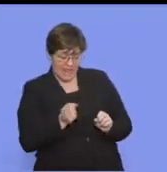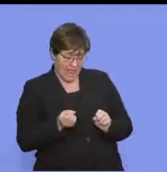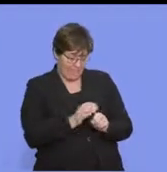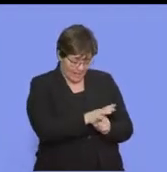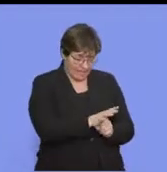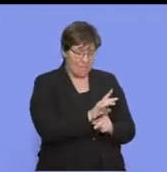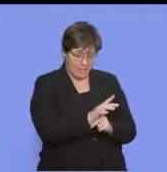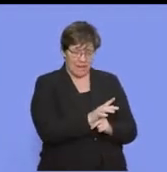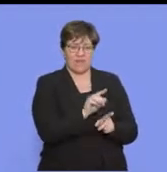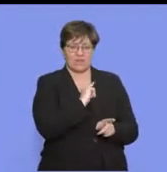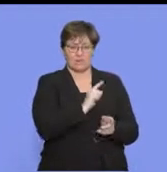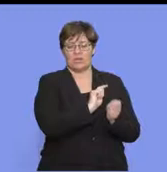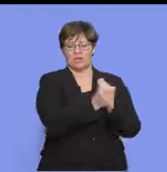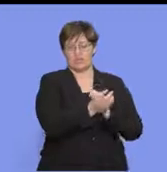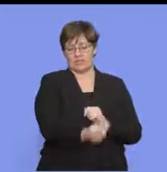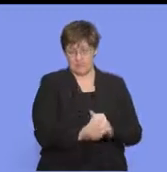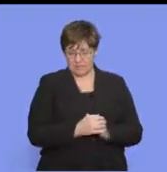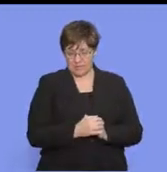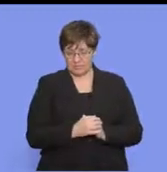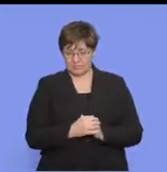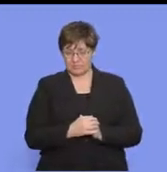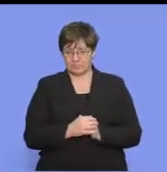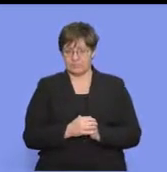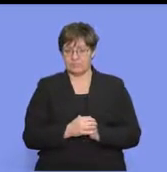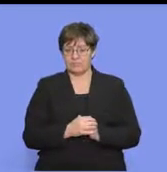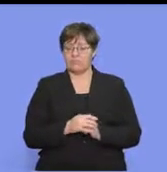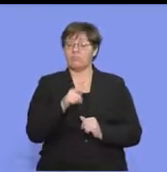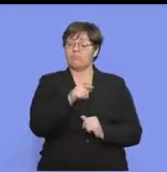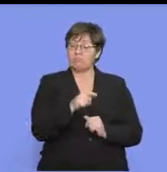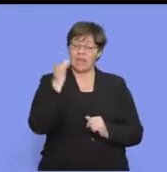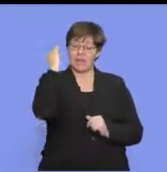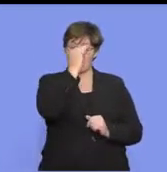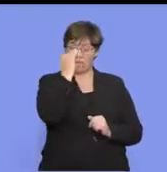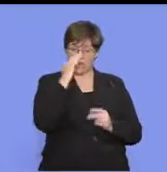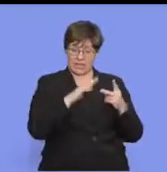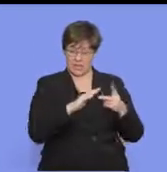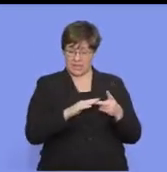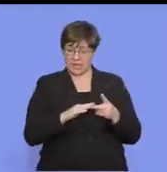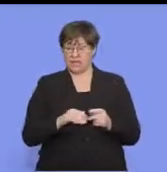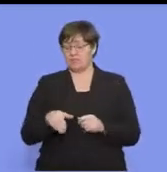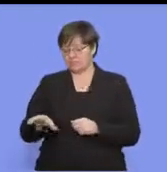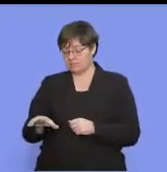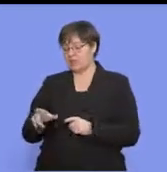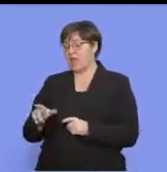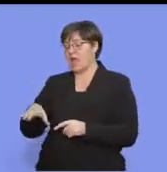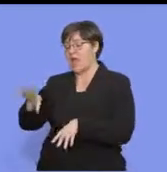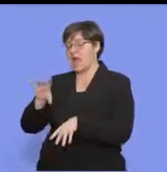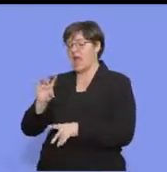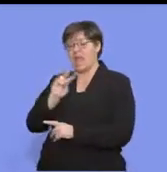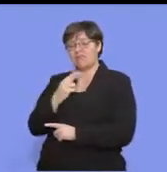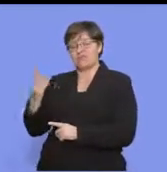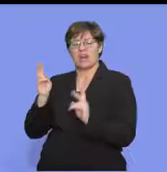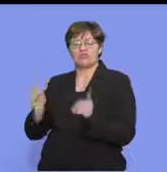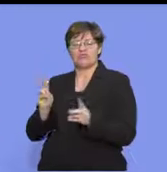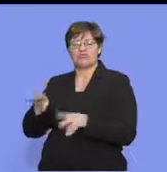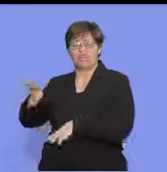let's have a look. Okay, so his theory of evolution by natural selection